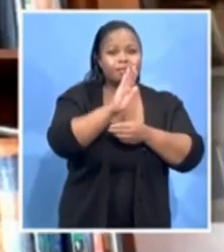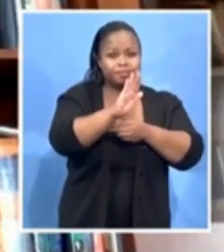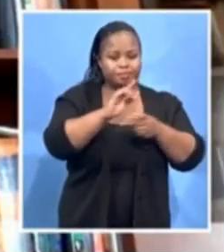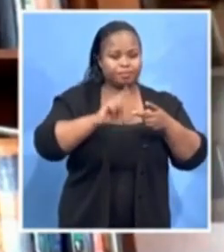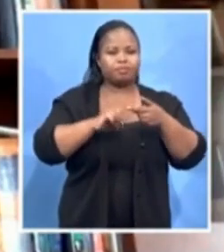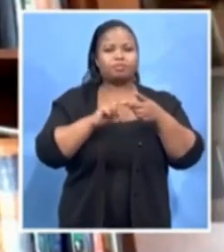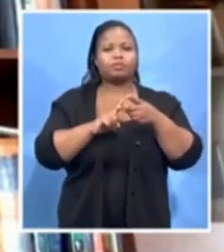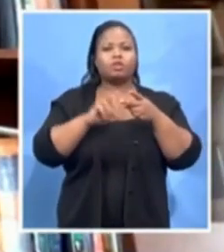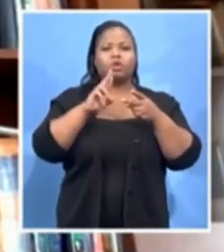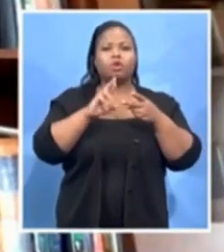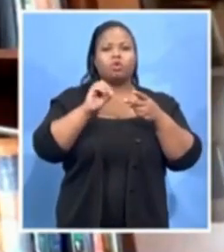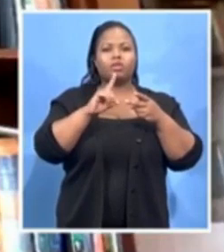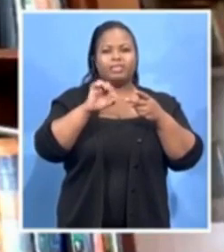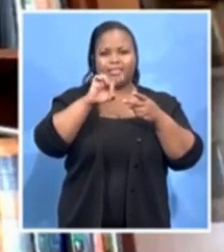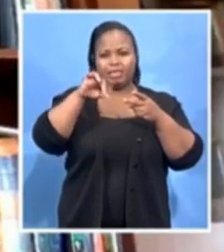was free.